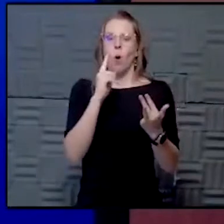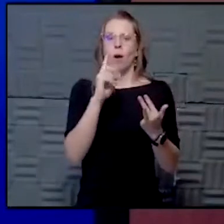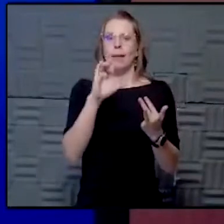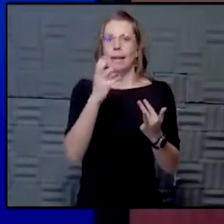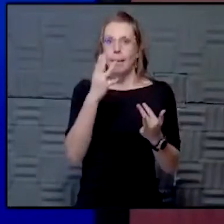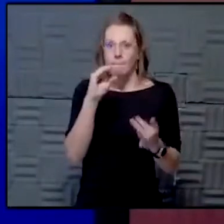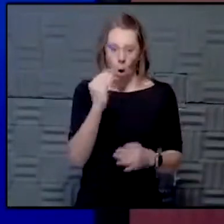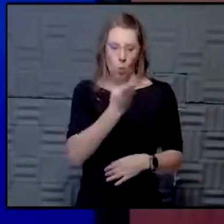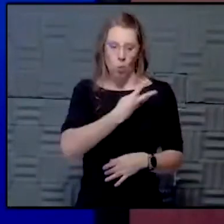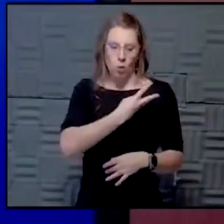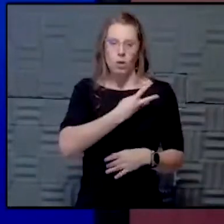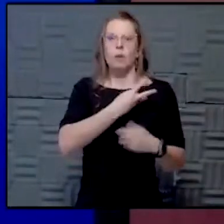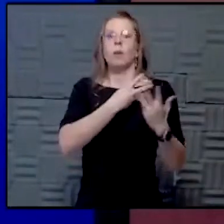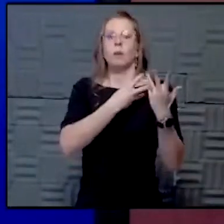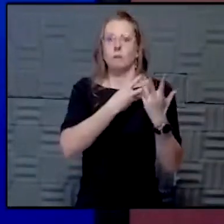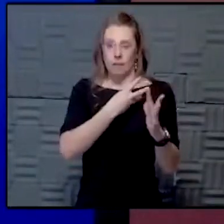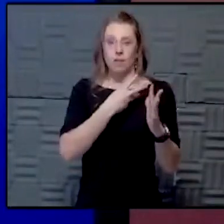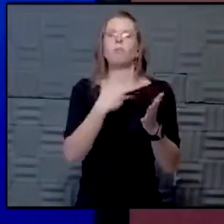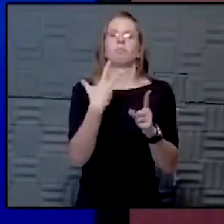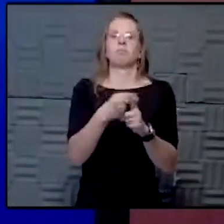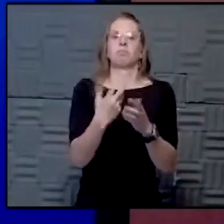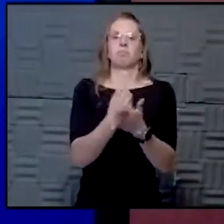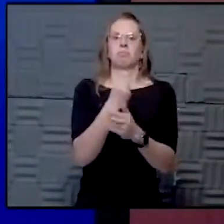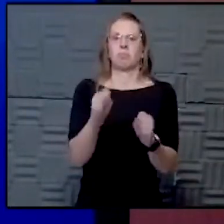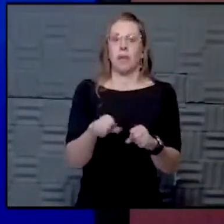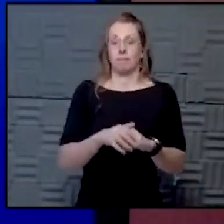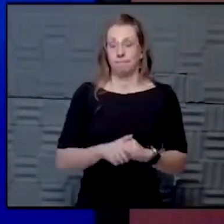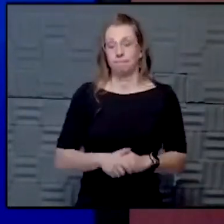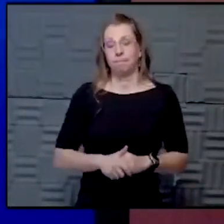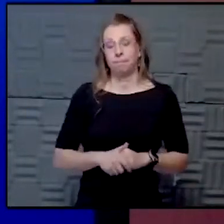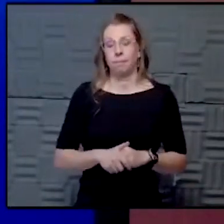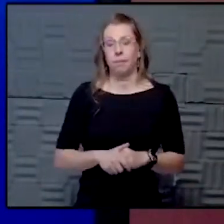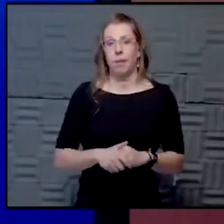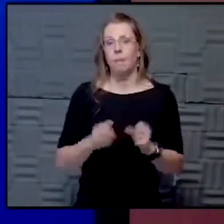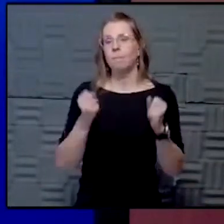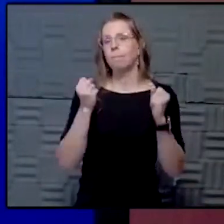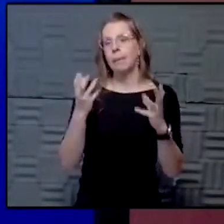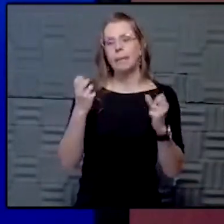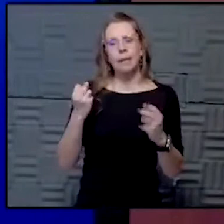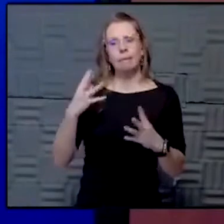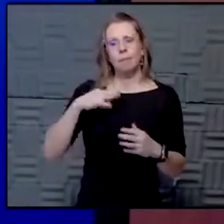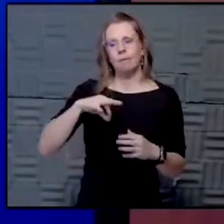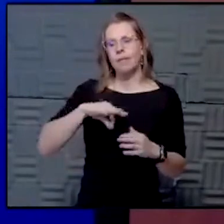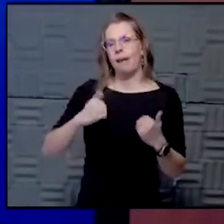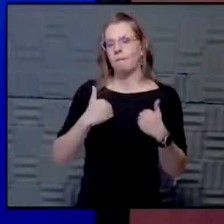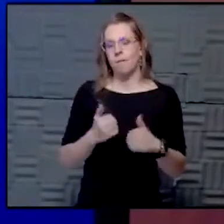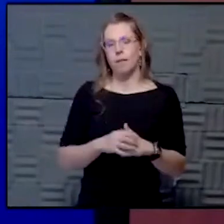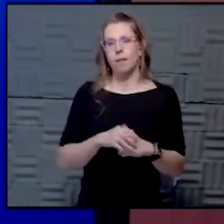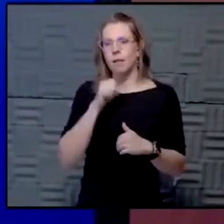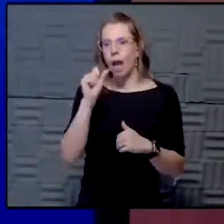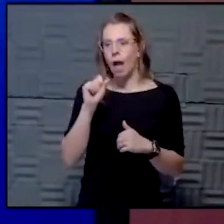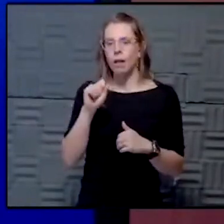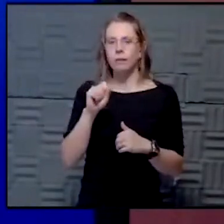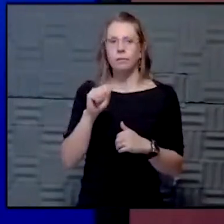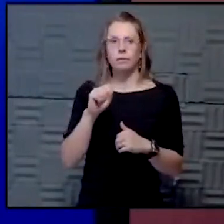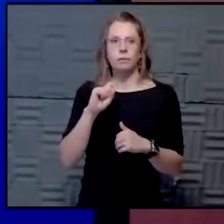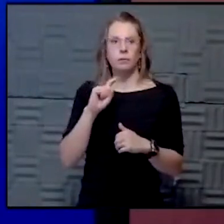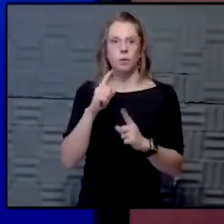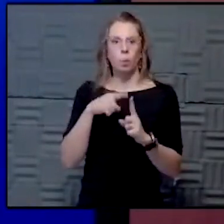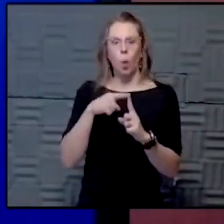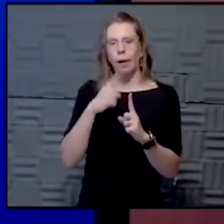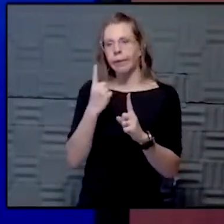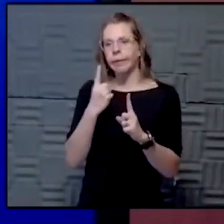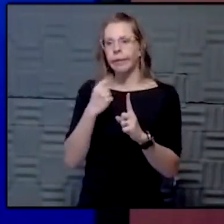something else to have the vaccine started. So there are a lot of benefits, not just the individual benefit of, well, I'm